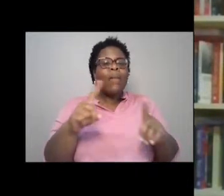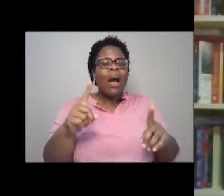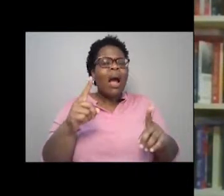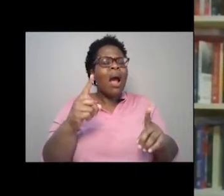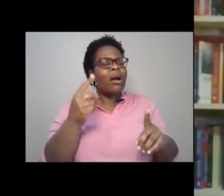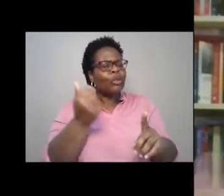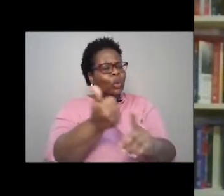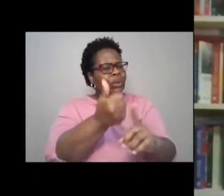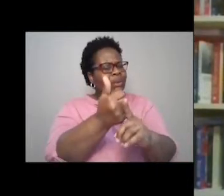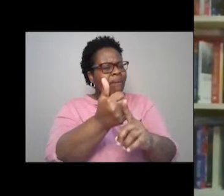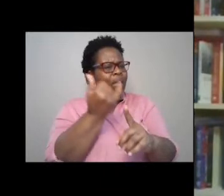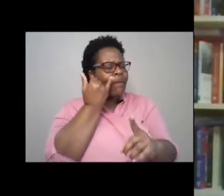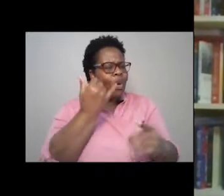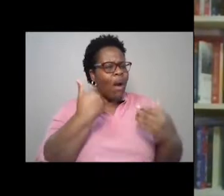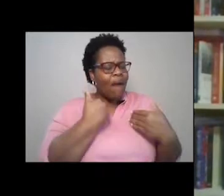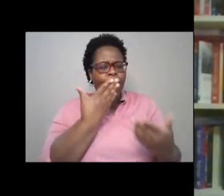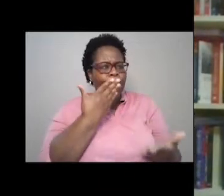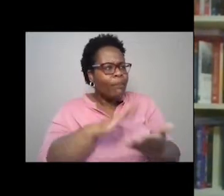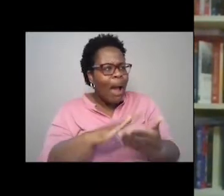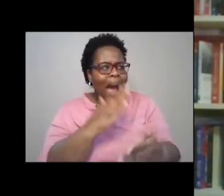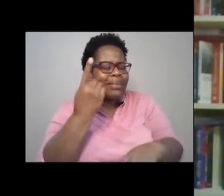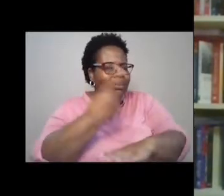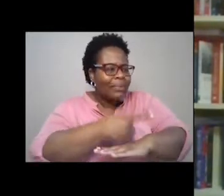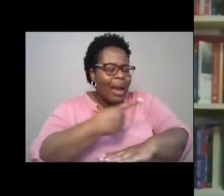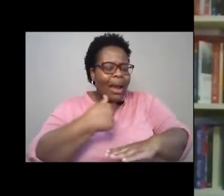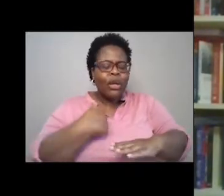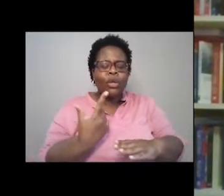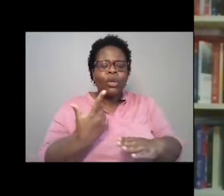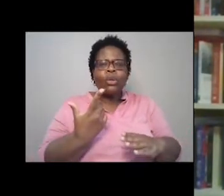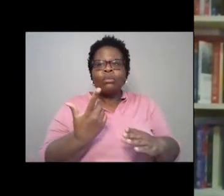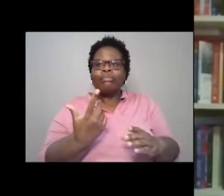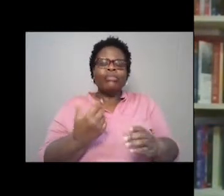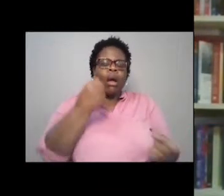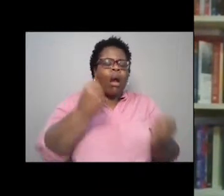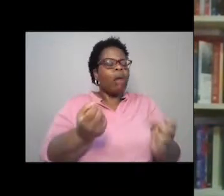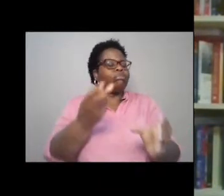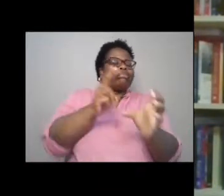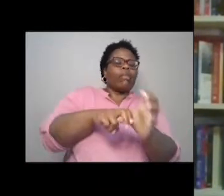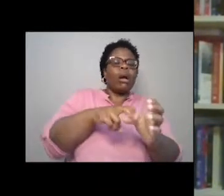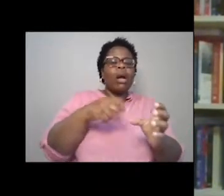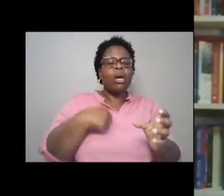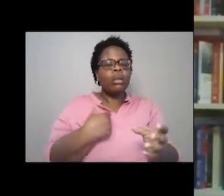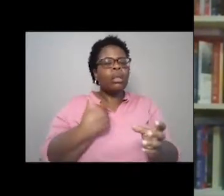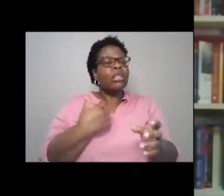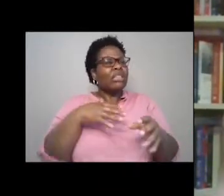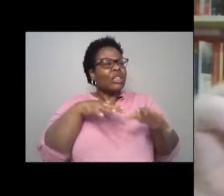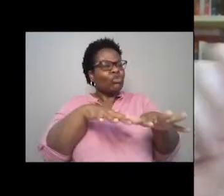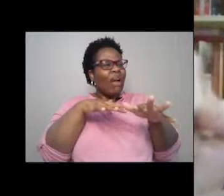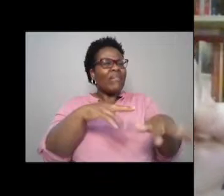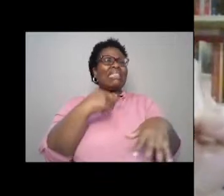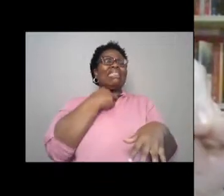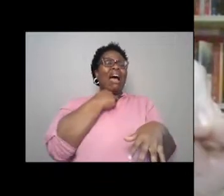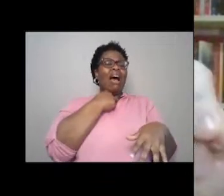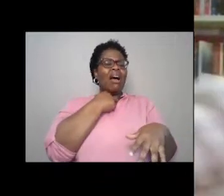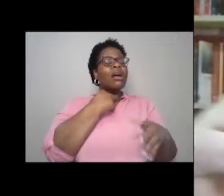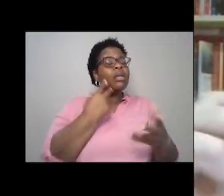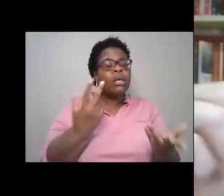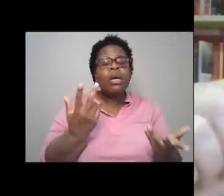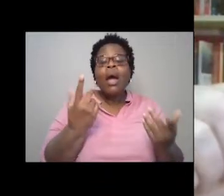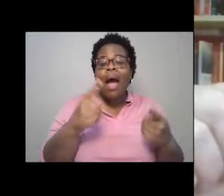and sing along to a song on the radio that you like nobody's listening. You will feel